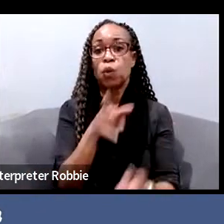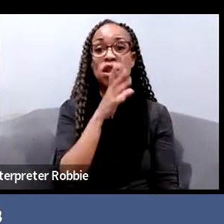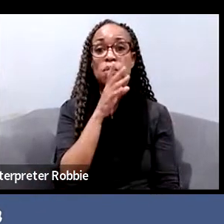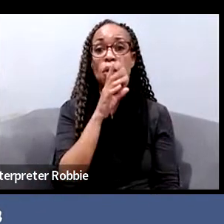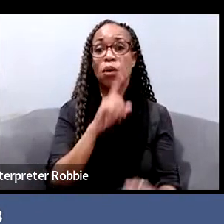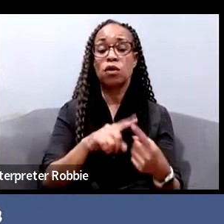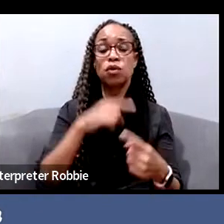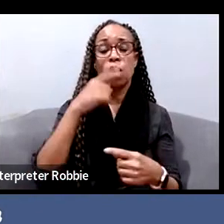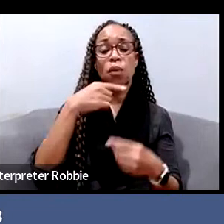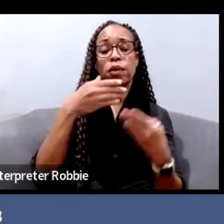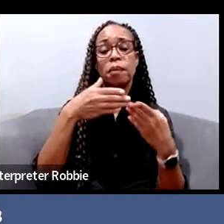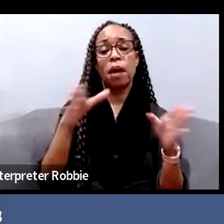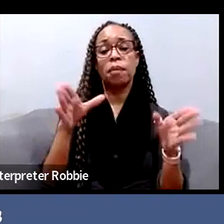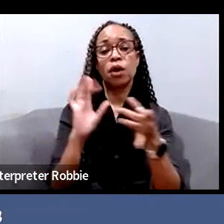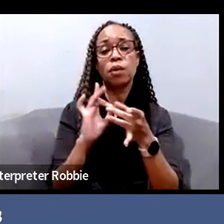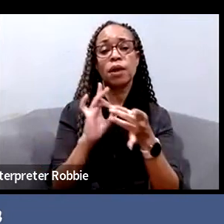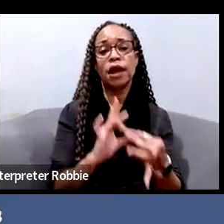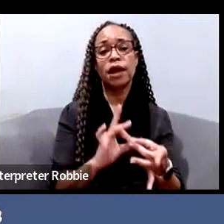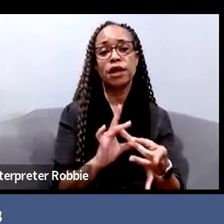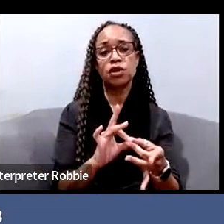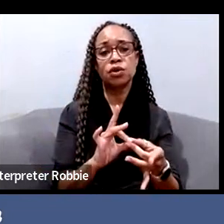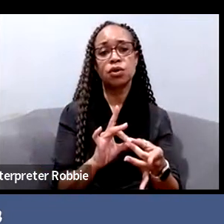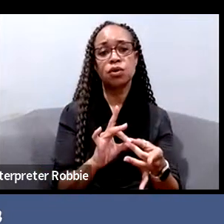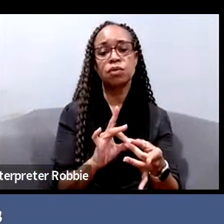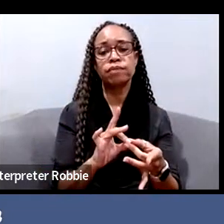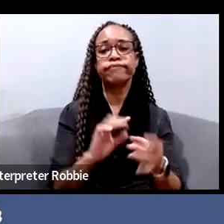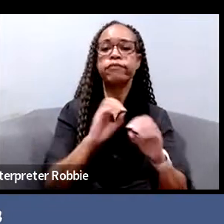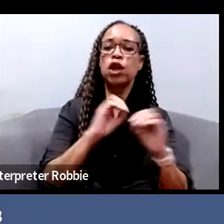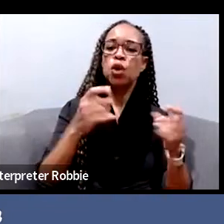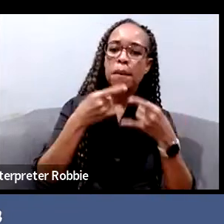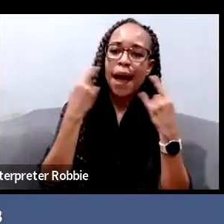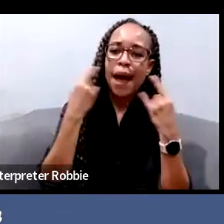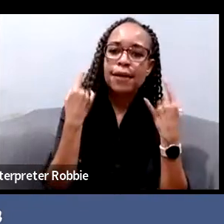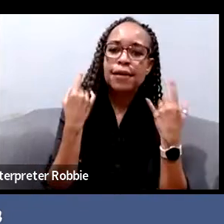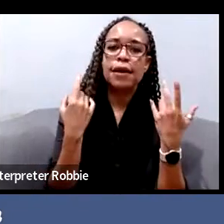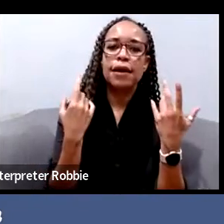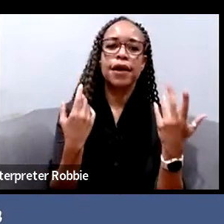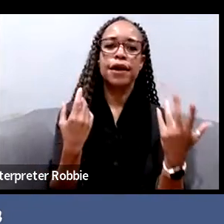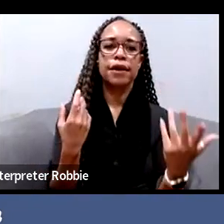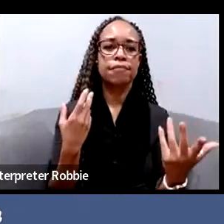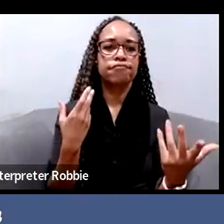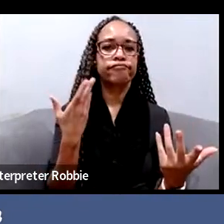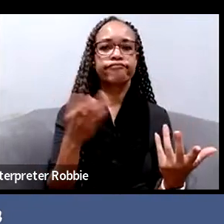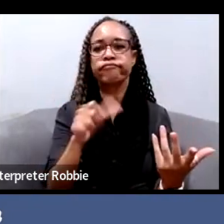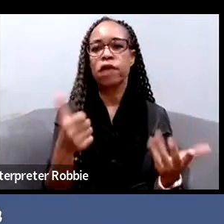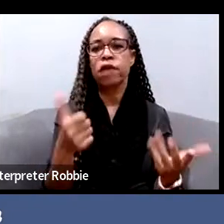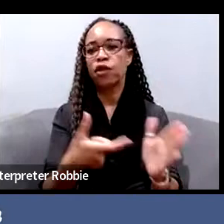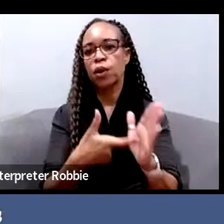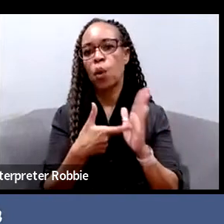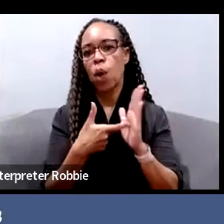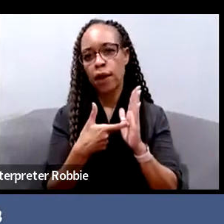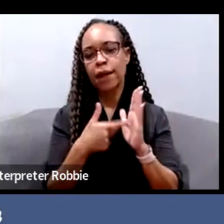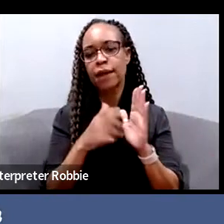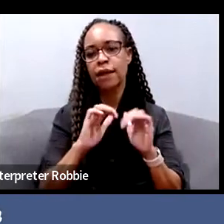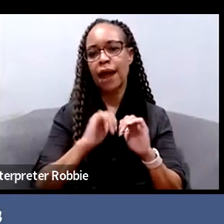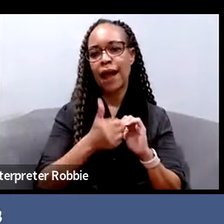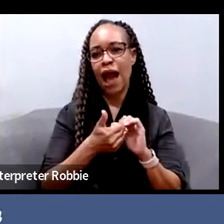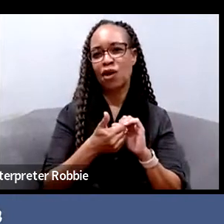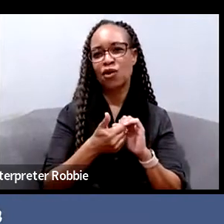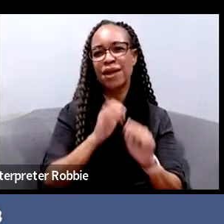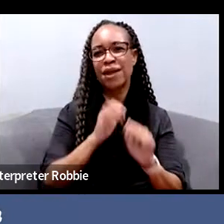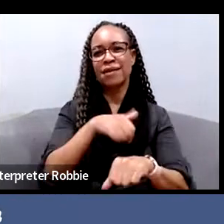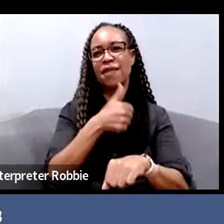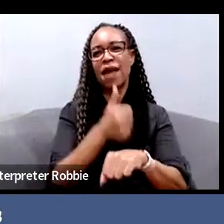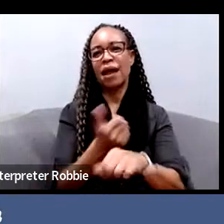public with regards to no masking, no other requirements, and how do we re-implement